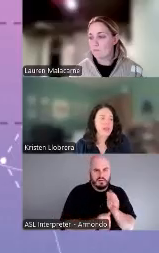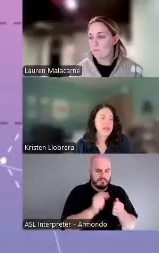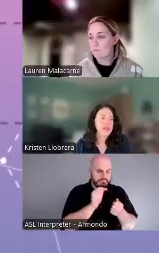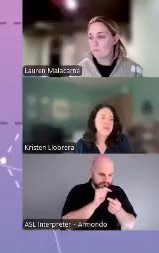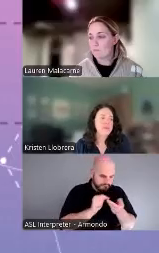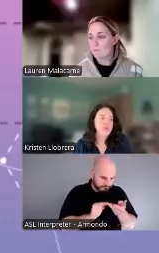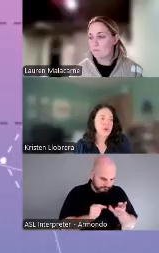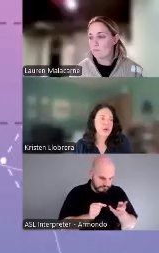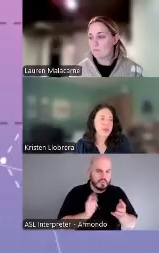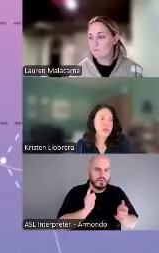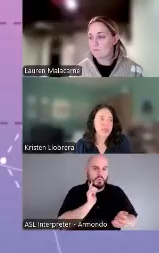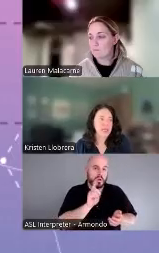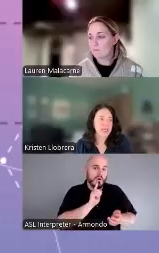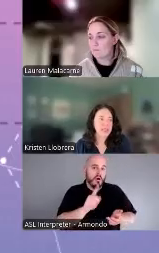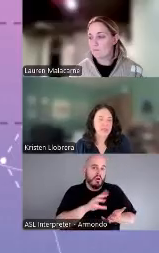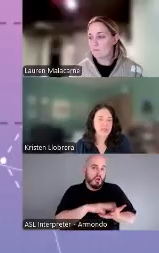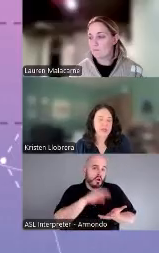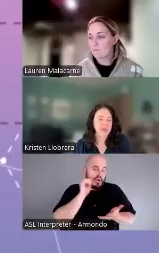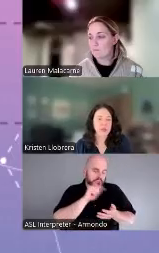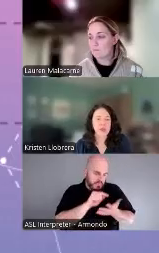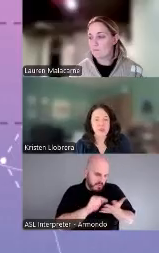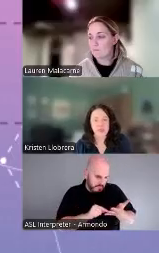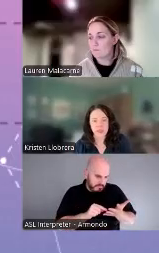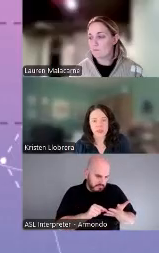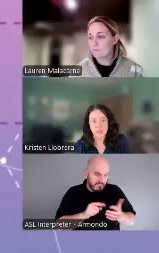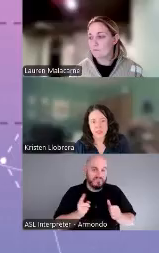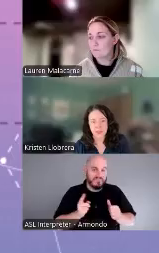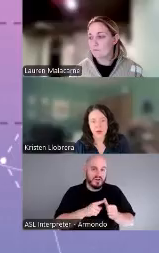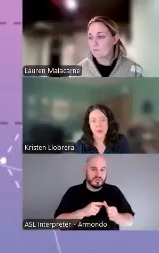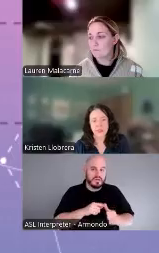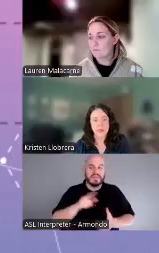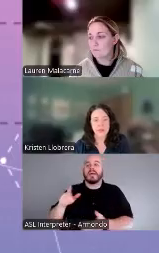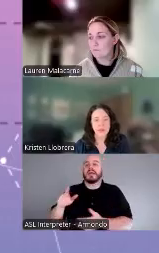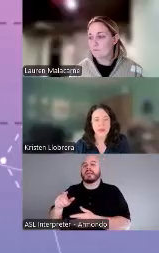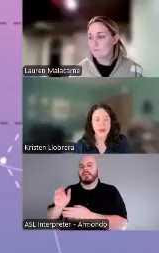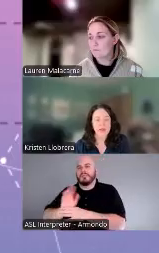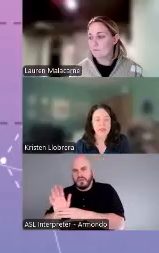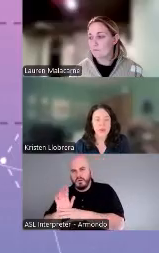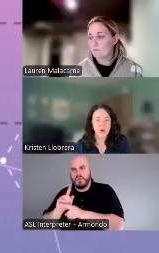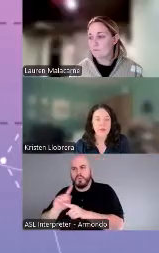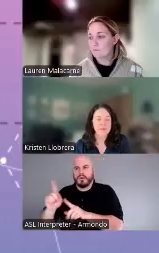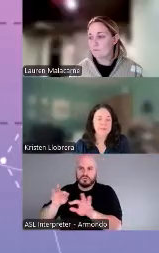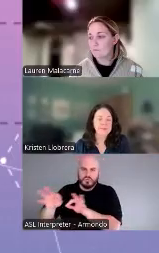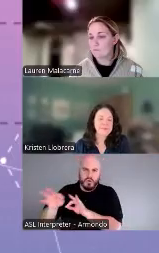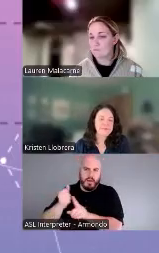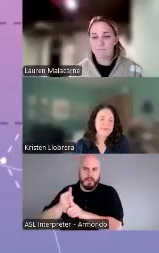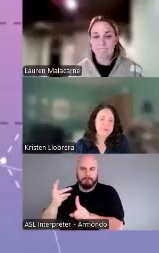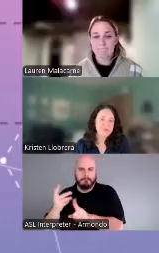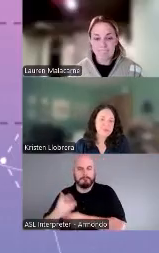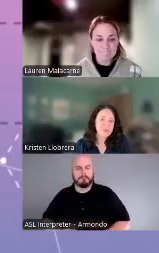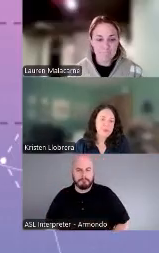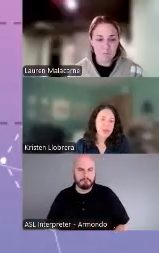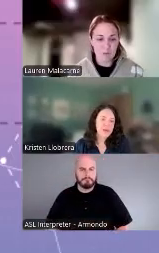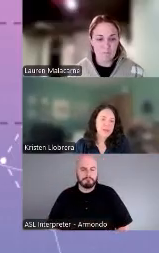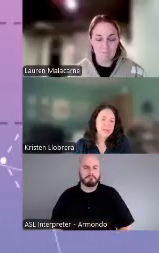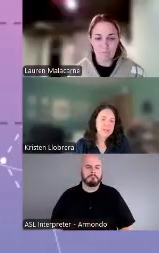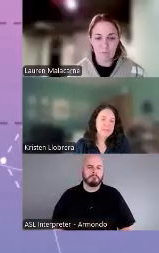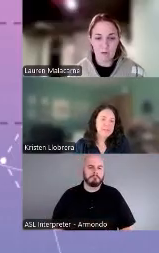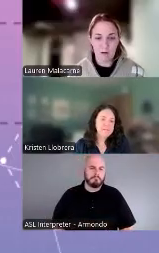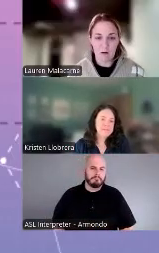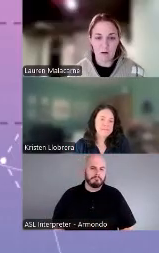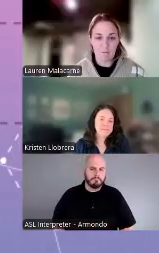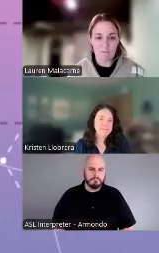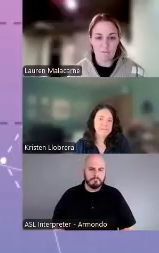learning, before then getting into the videos where it talks about it some more. Yep.